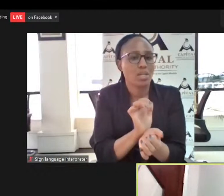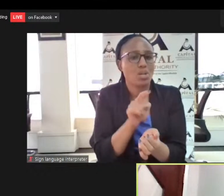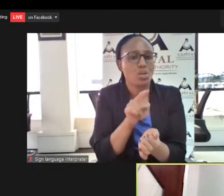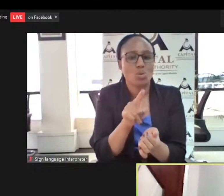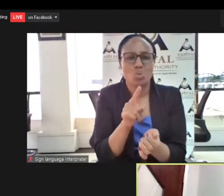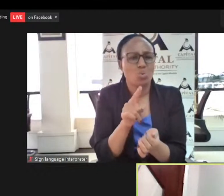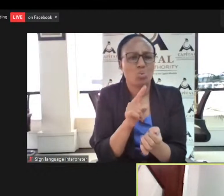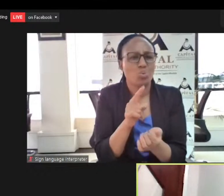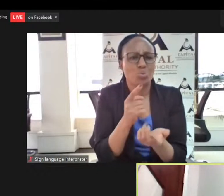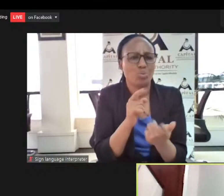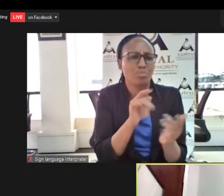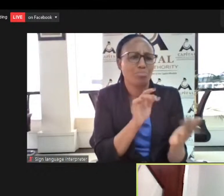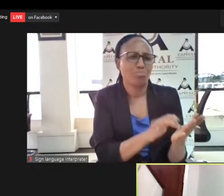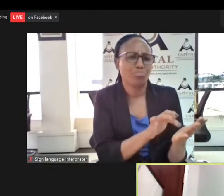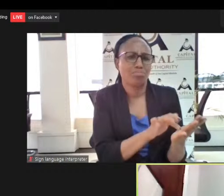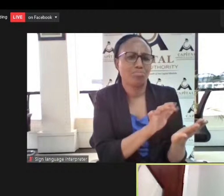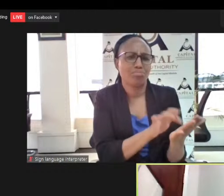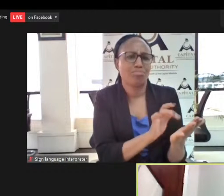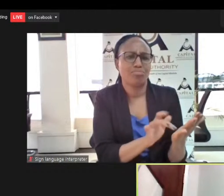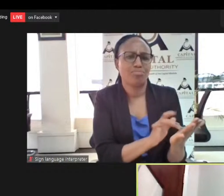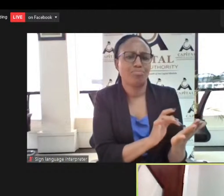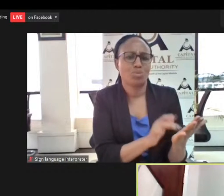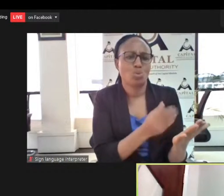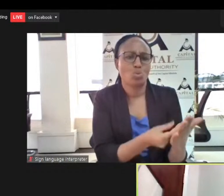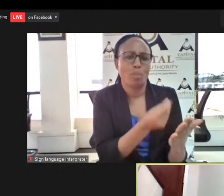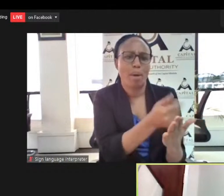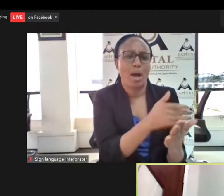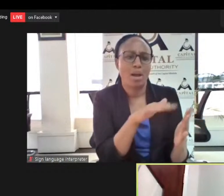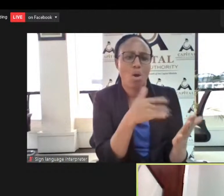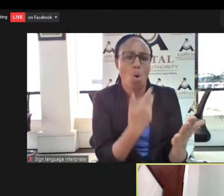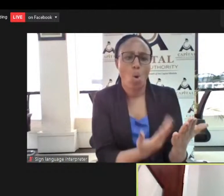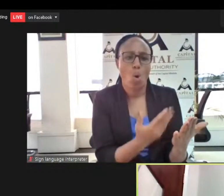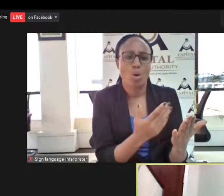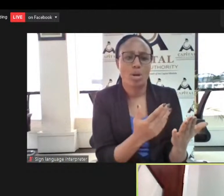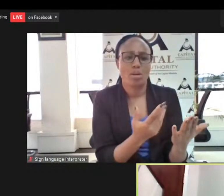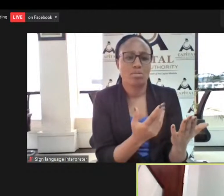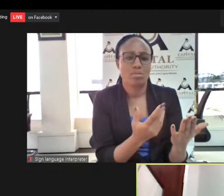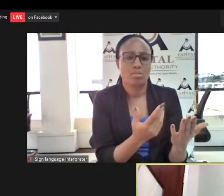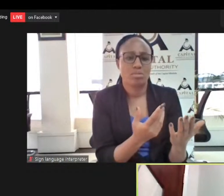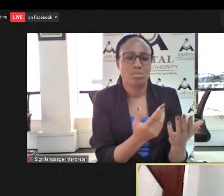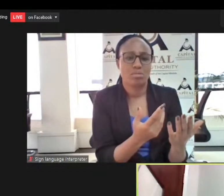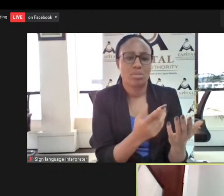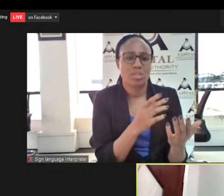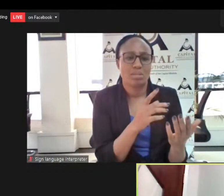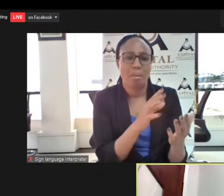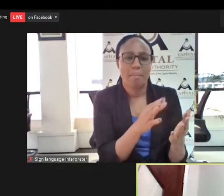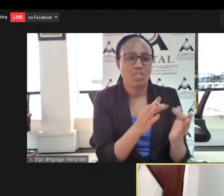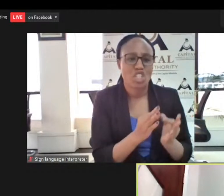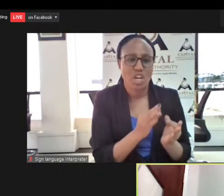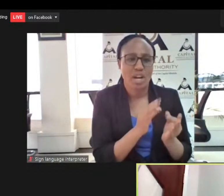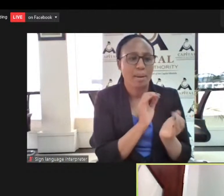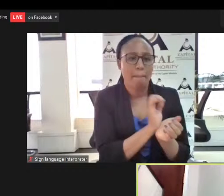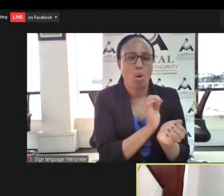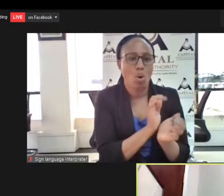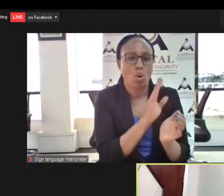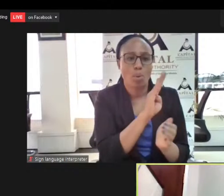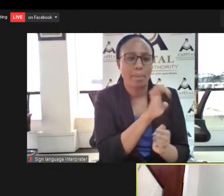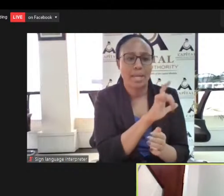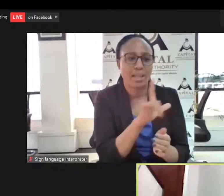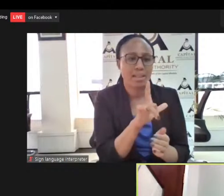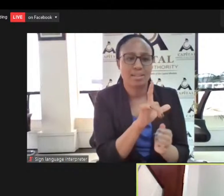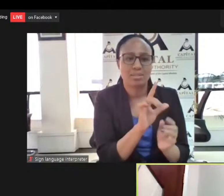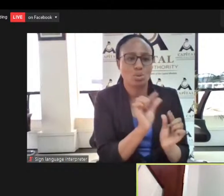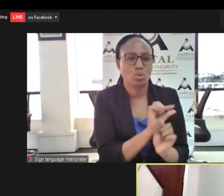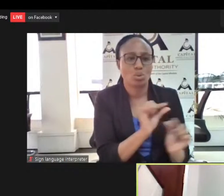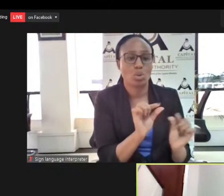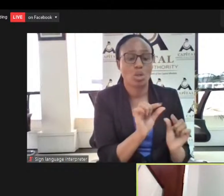go onto this platform and you can buy a treasury bill or a treasury bond fairly easily. So once